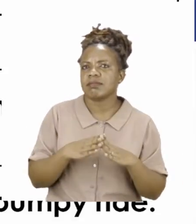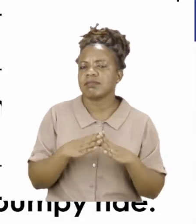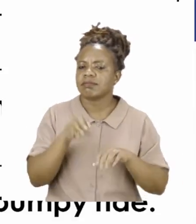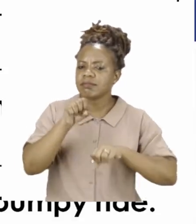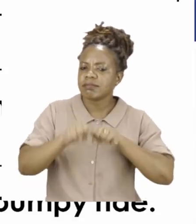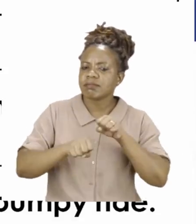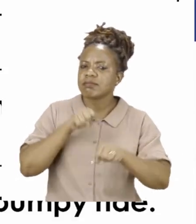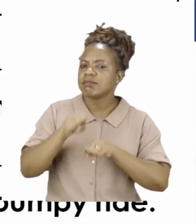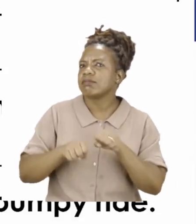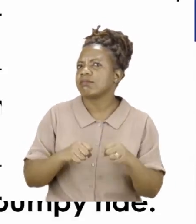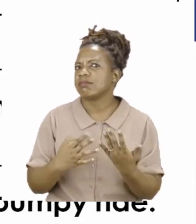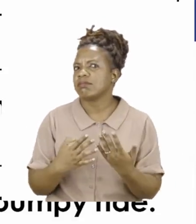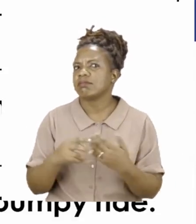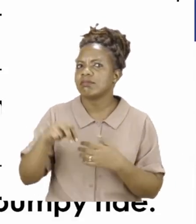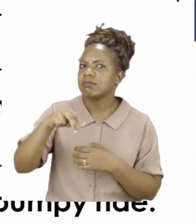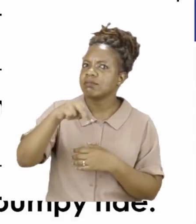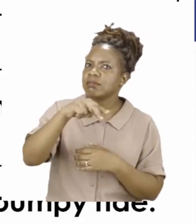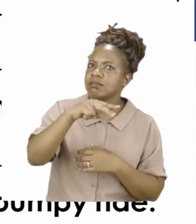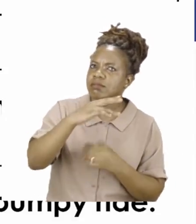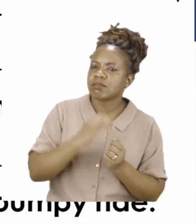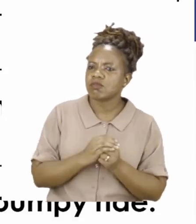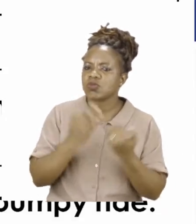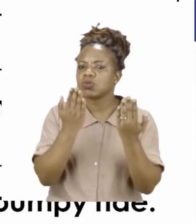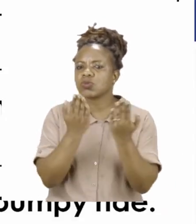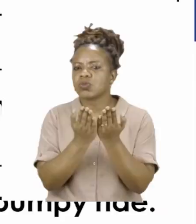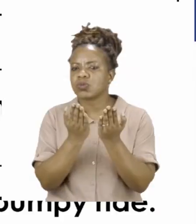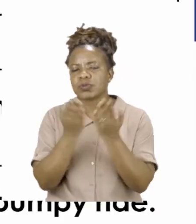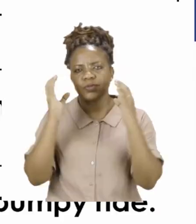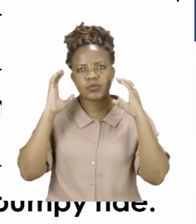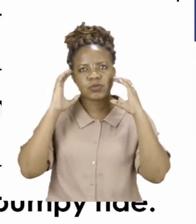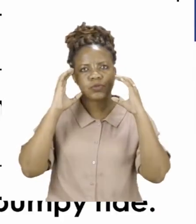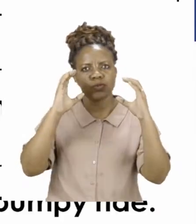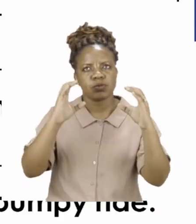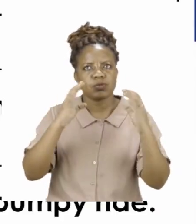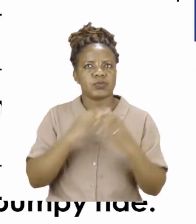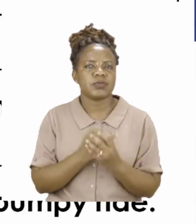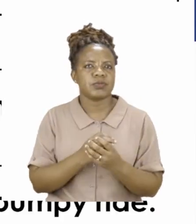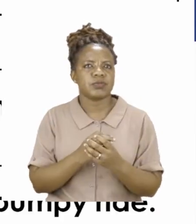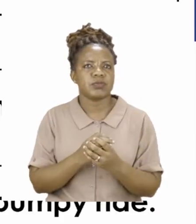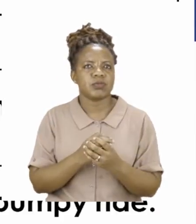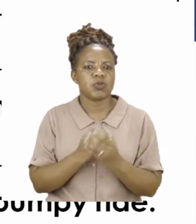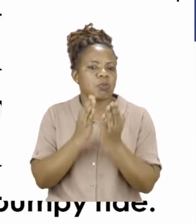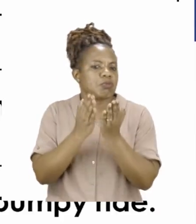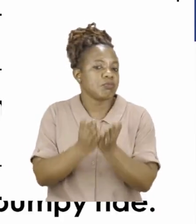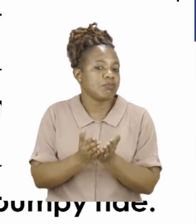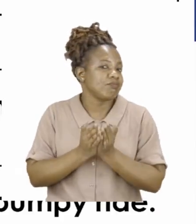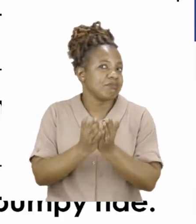take a walk? Do you use the school bus? Or do you take a boat?